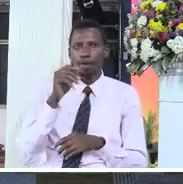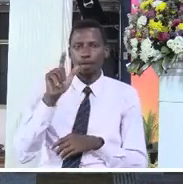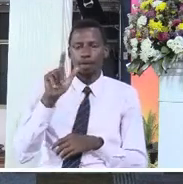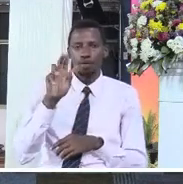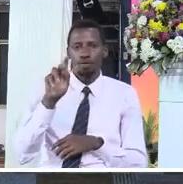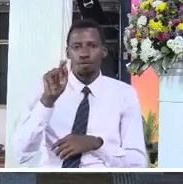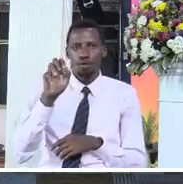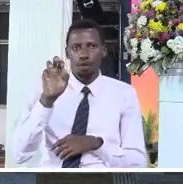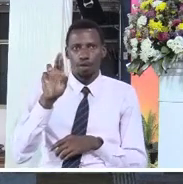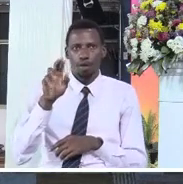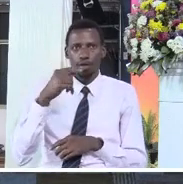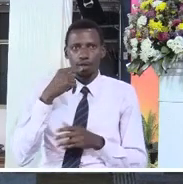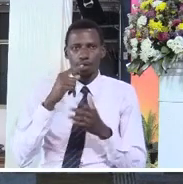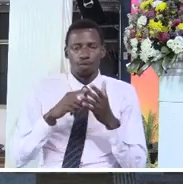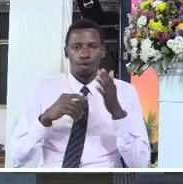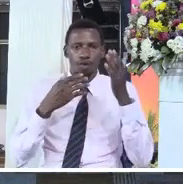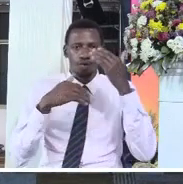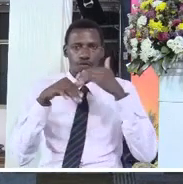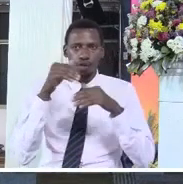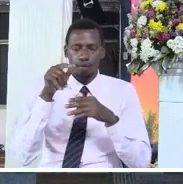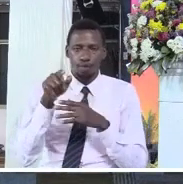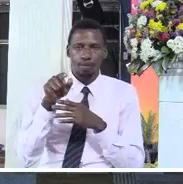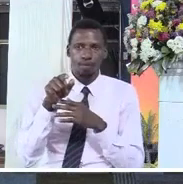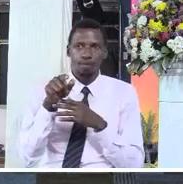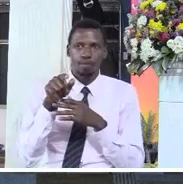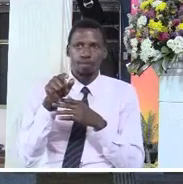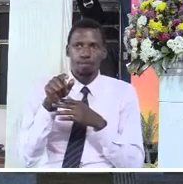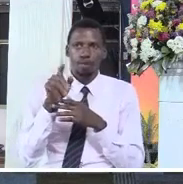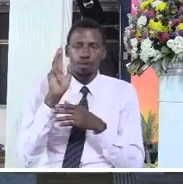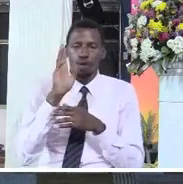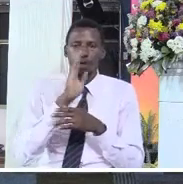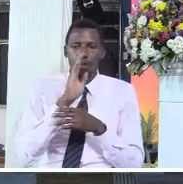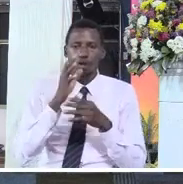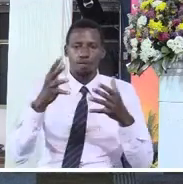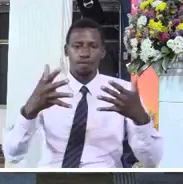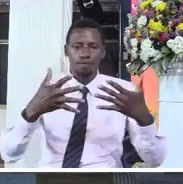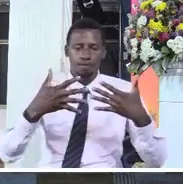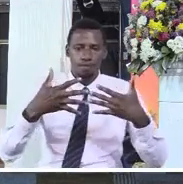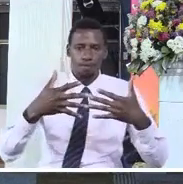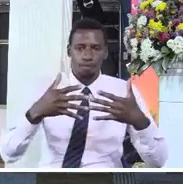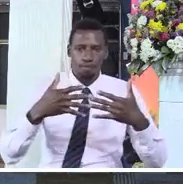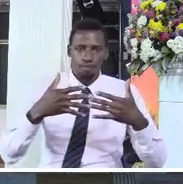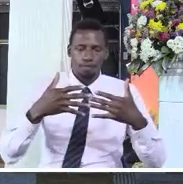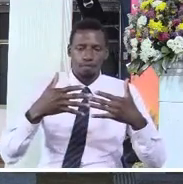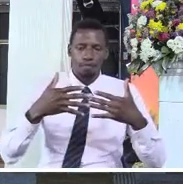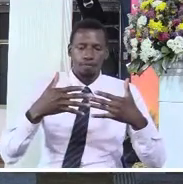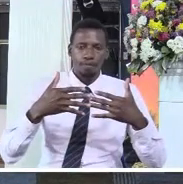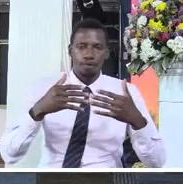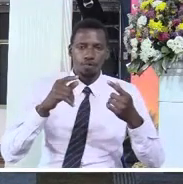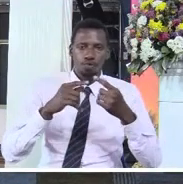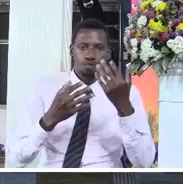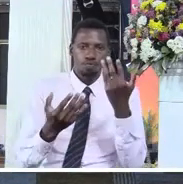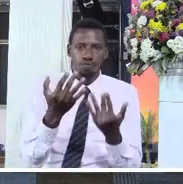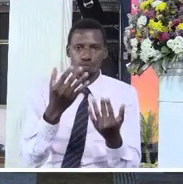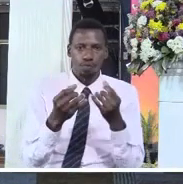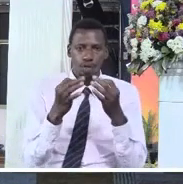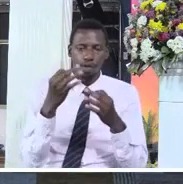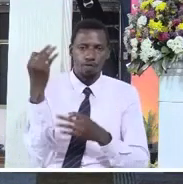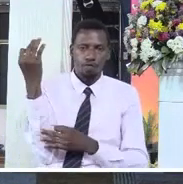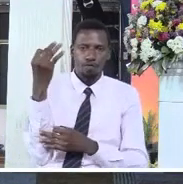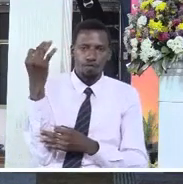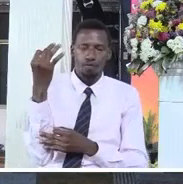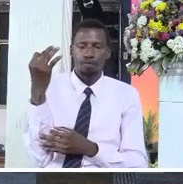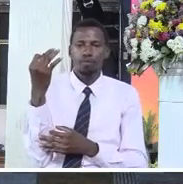will be the halls or will be the gates to hell if the scripture was not preached in the universities. And so it is